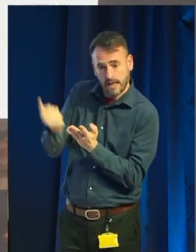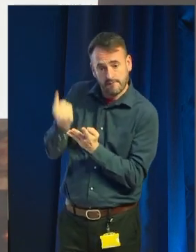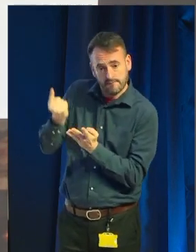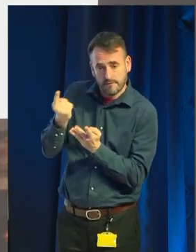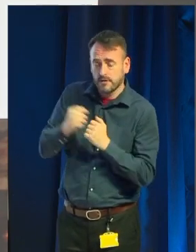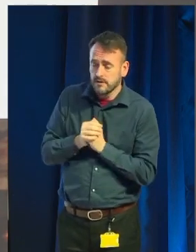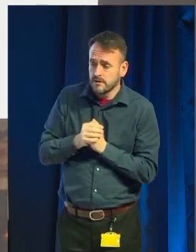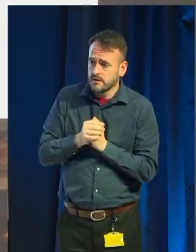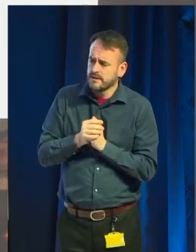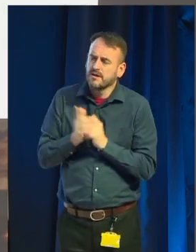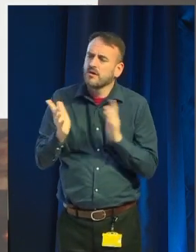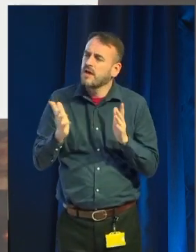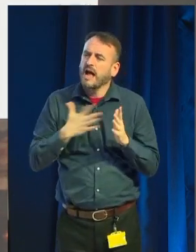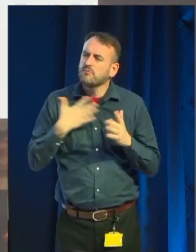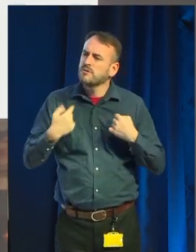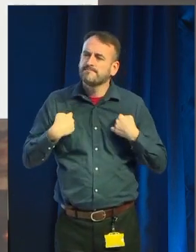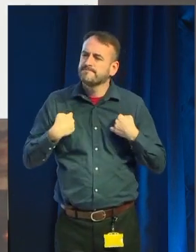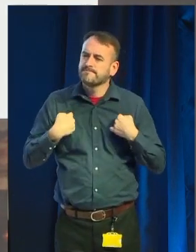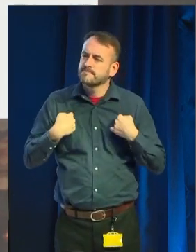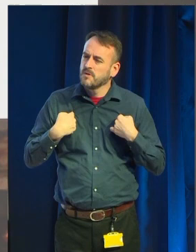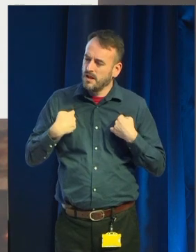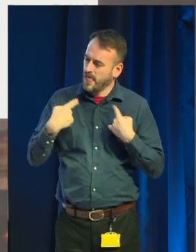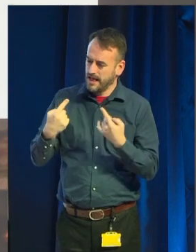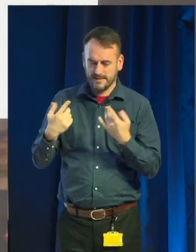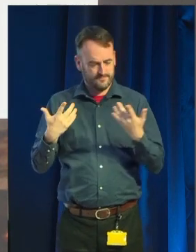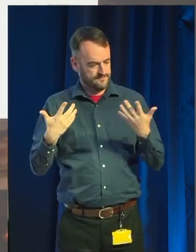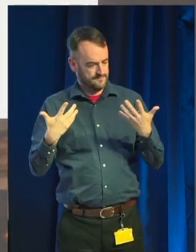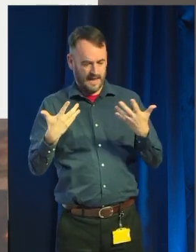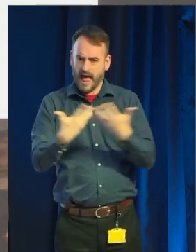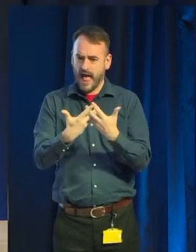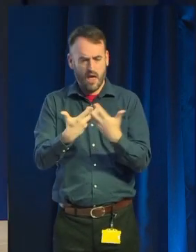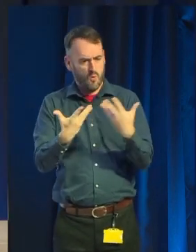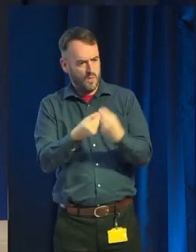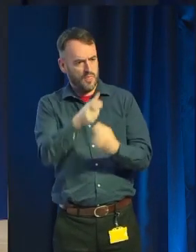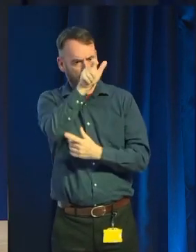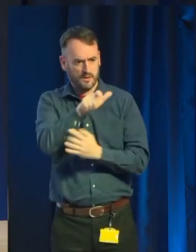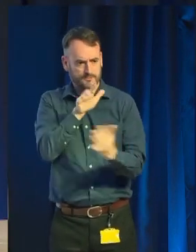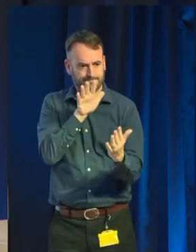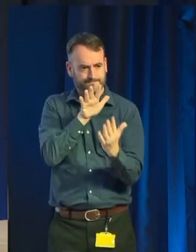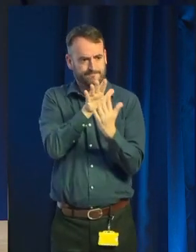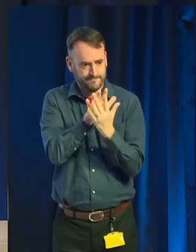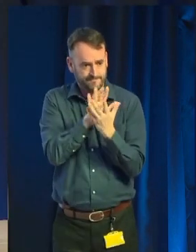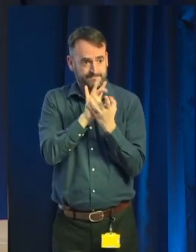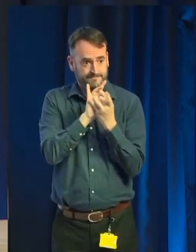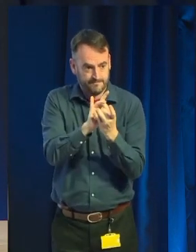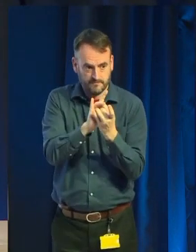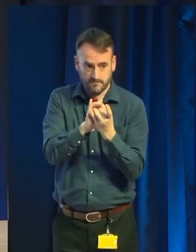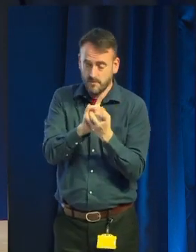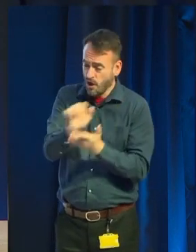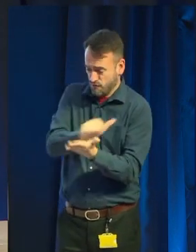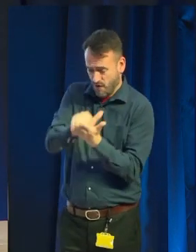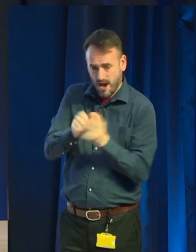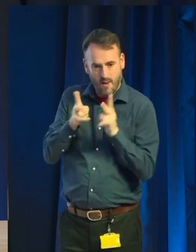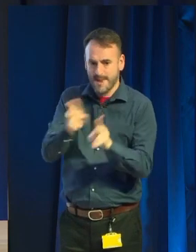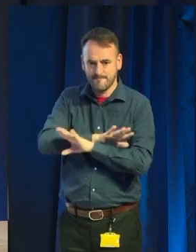to impose a right way to be with someone. And the diversity of the